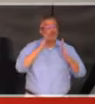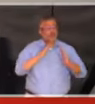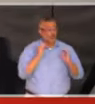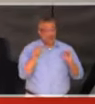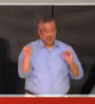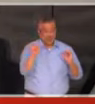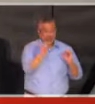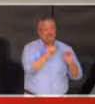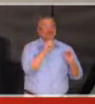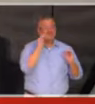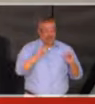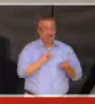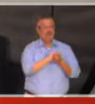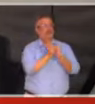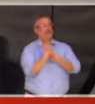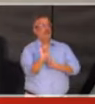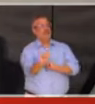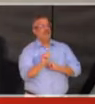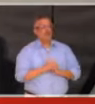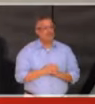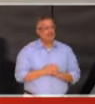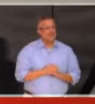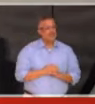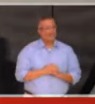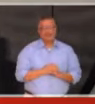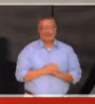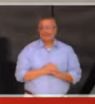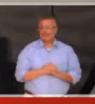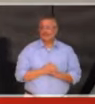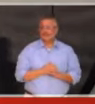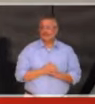housing. Well, we're going to change that.